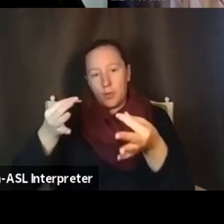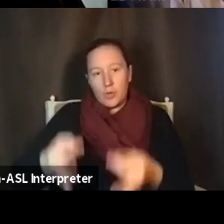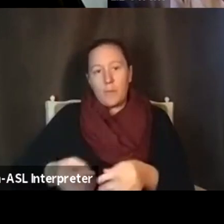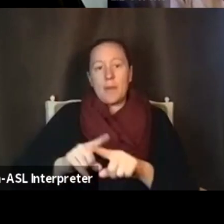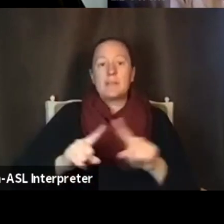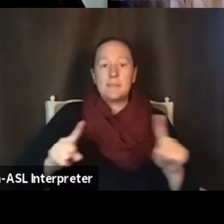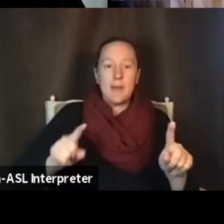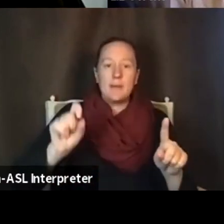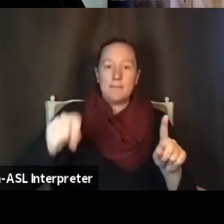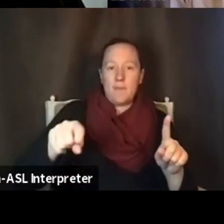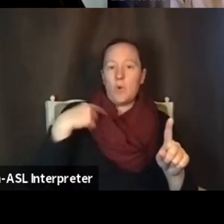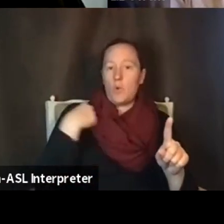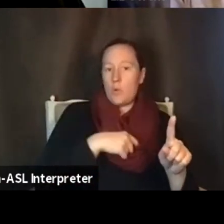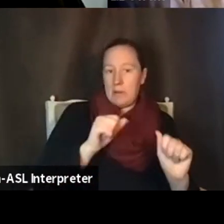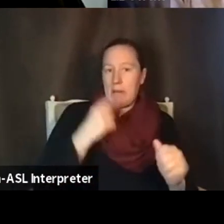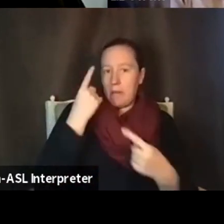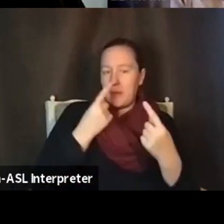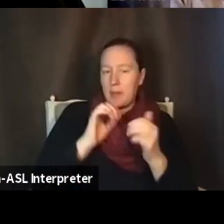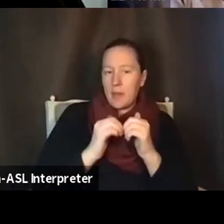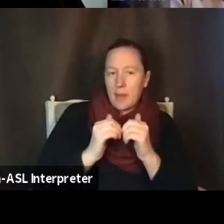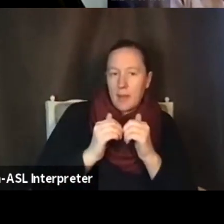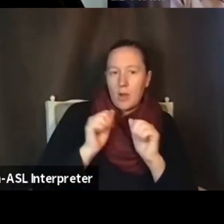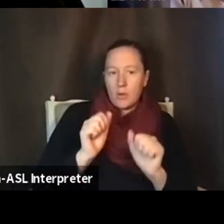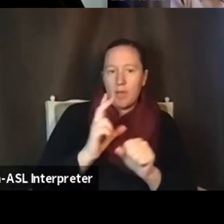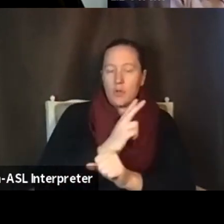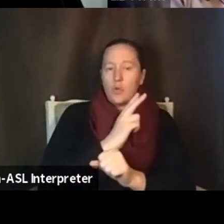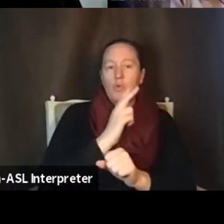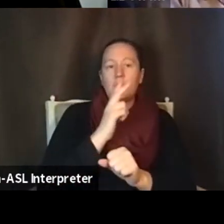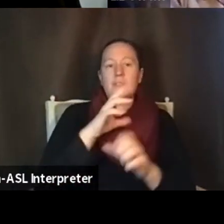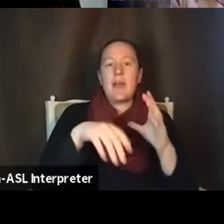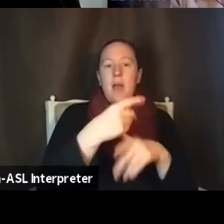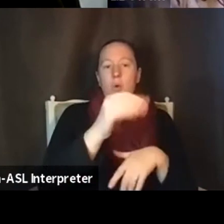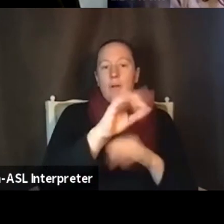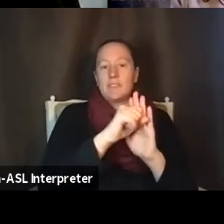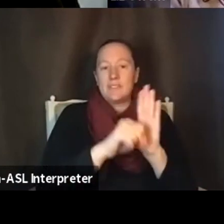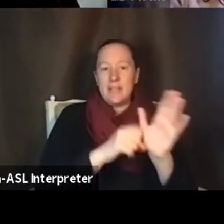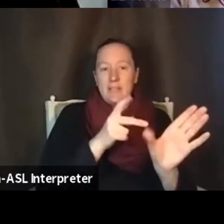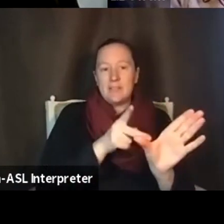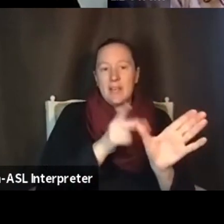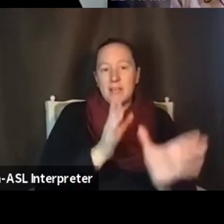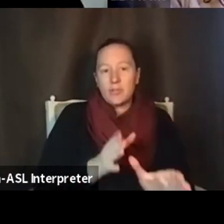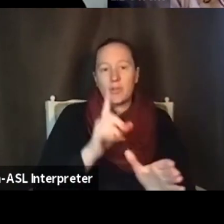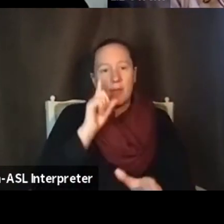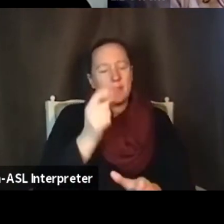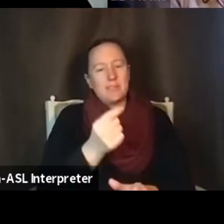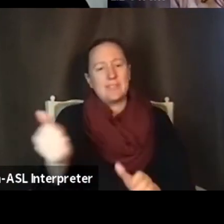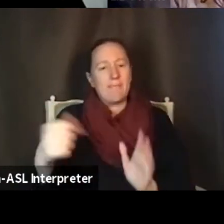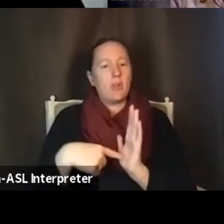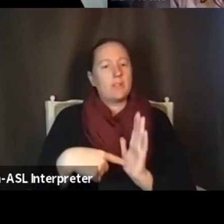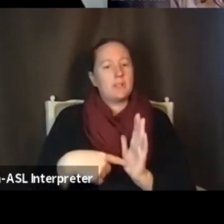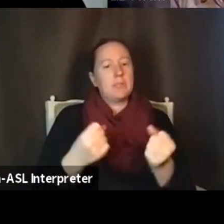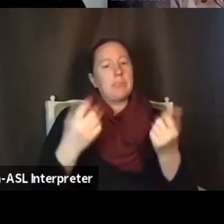about how do you employ out-of-state psychiatrists. And I think there's a number of examples where many of our